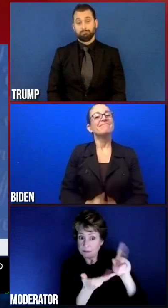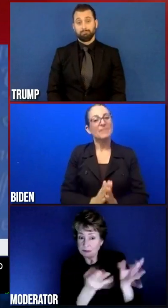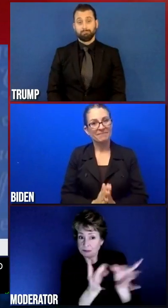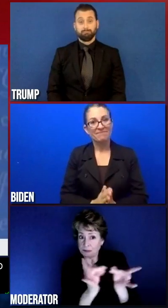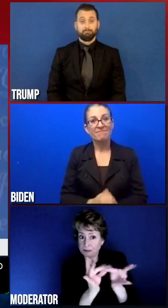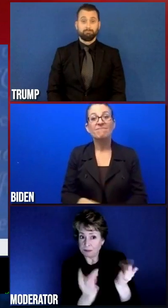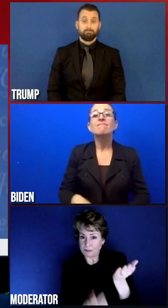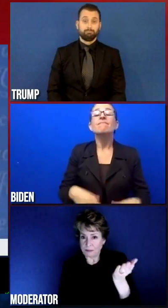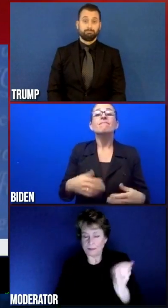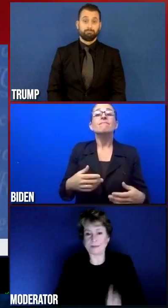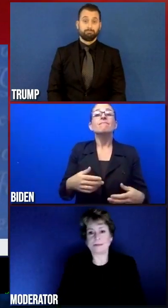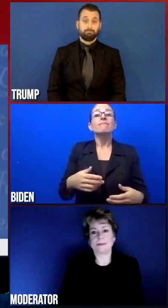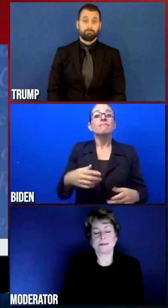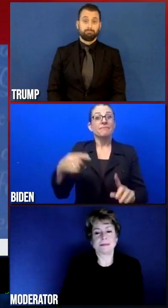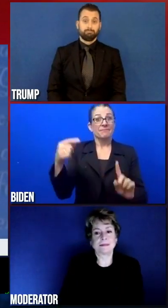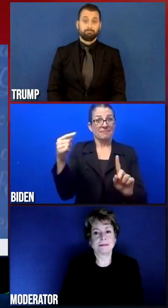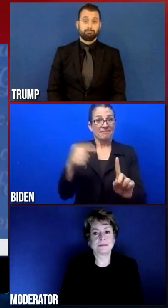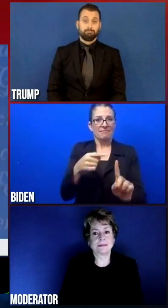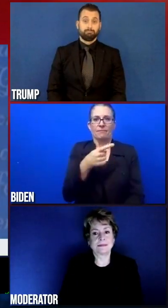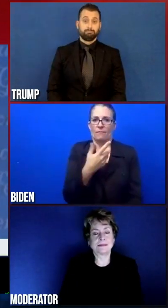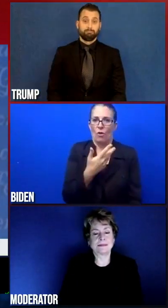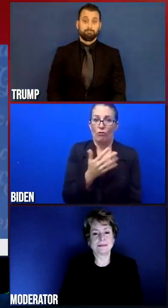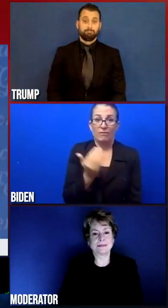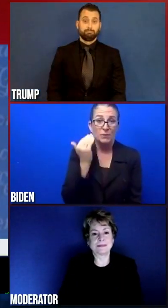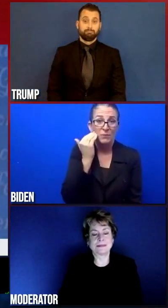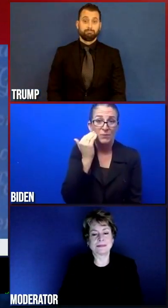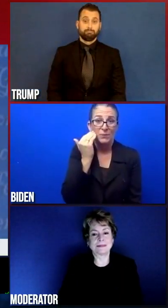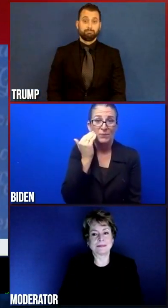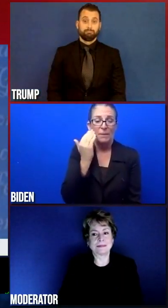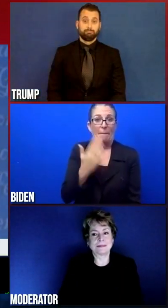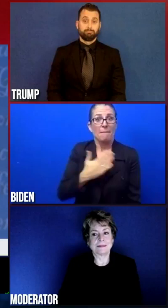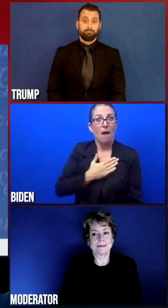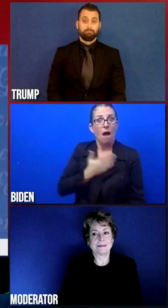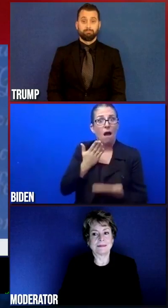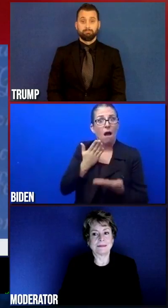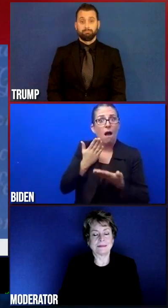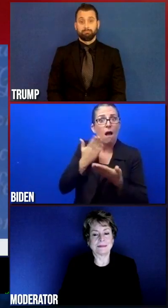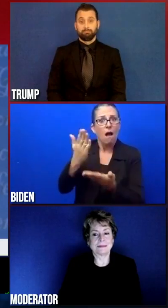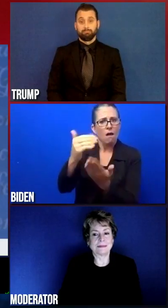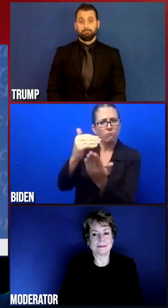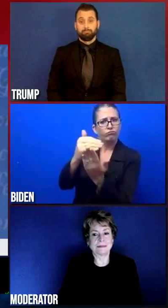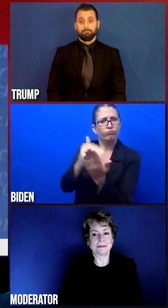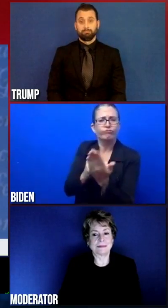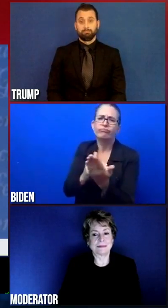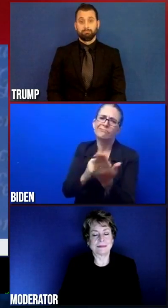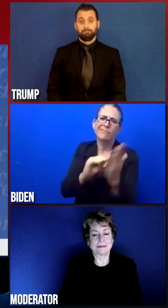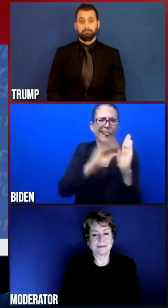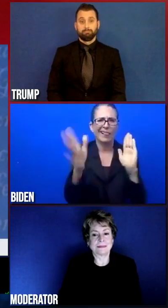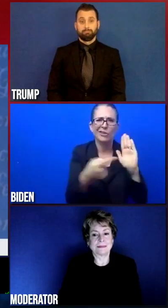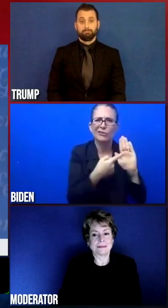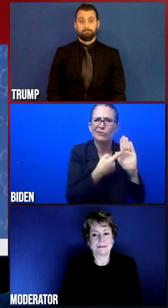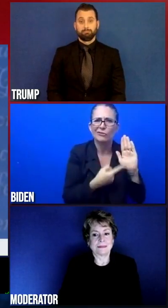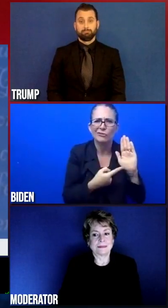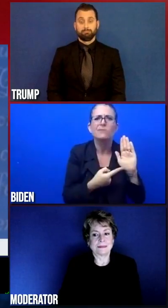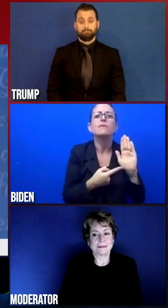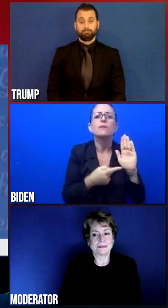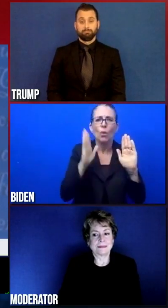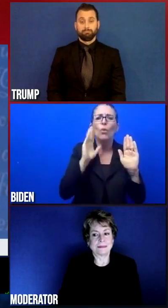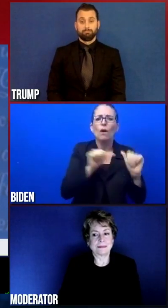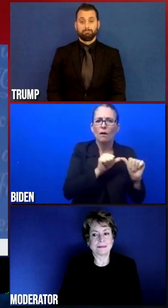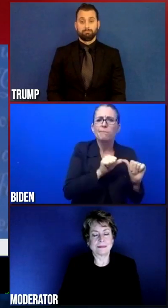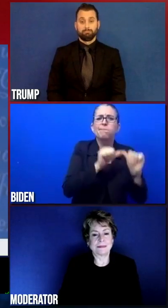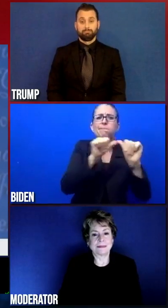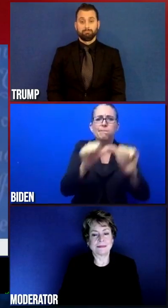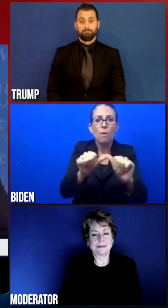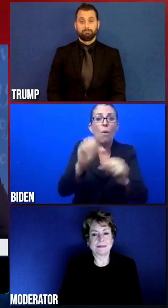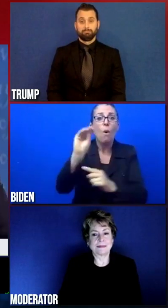what I proposed. What I proposed is that we expand Obamacare and we increase it. We do not wipe any.